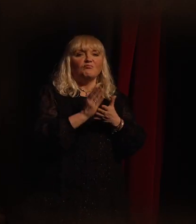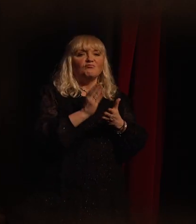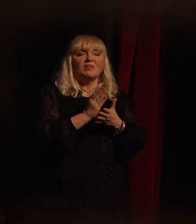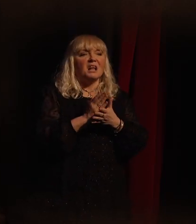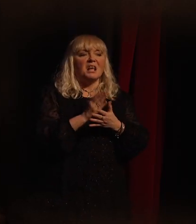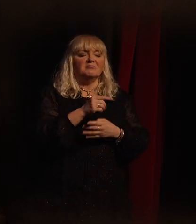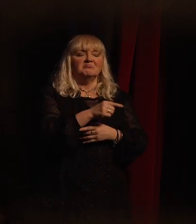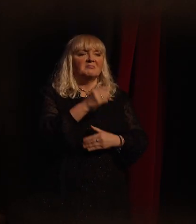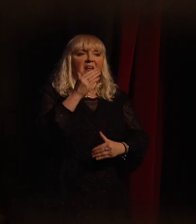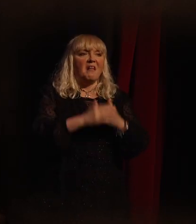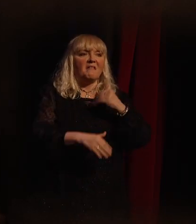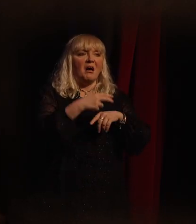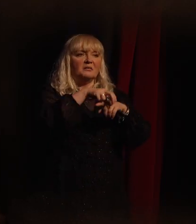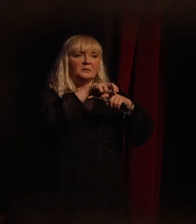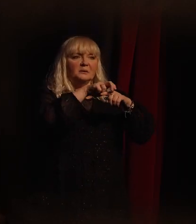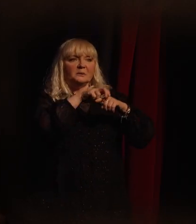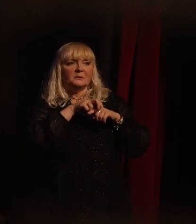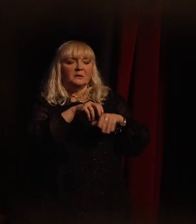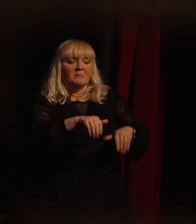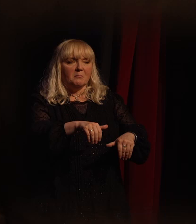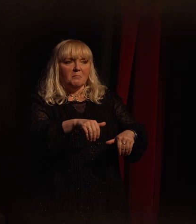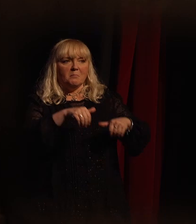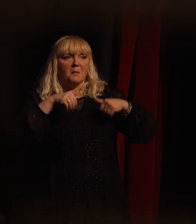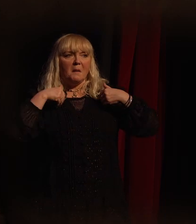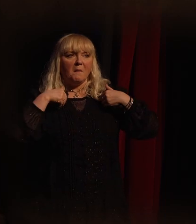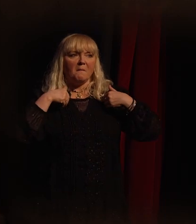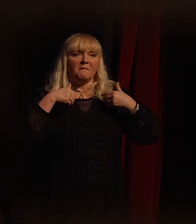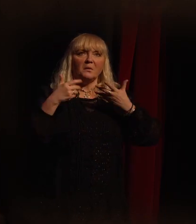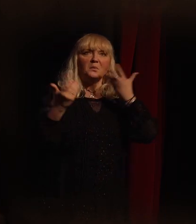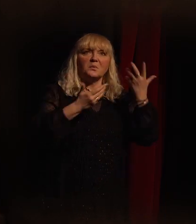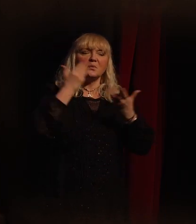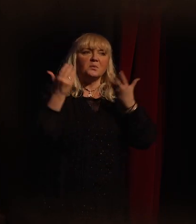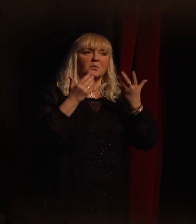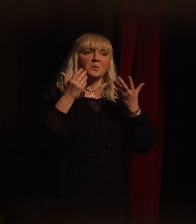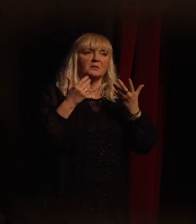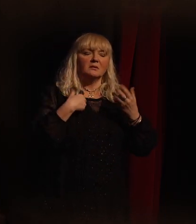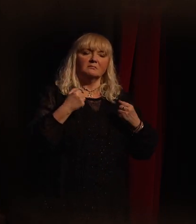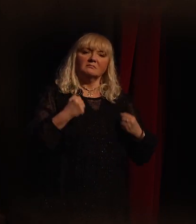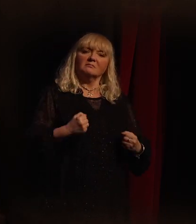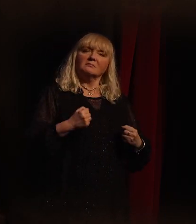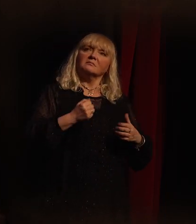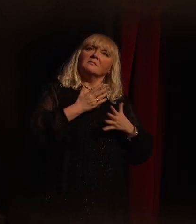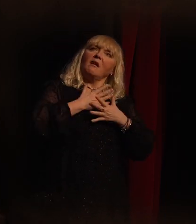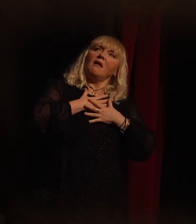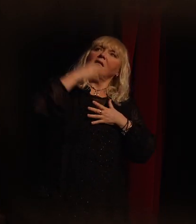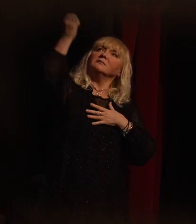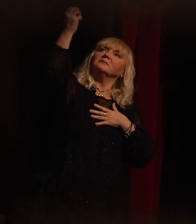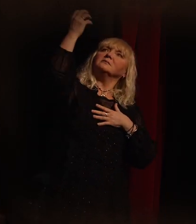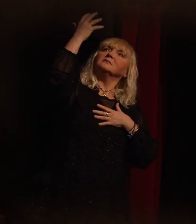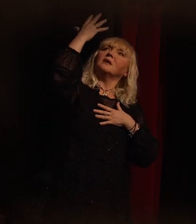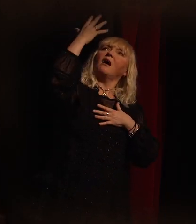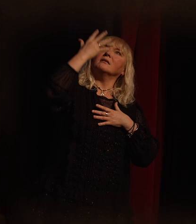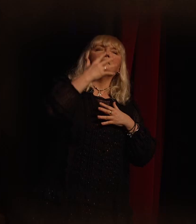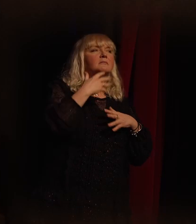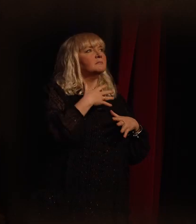for pang of jealousy. Her public is the noon, her providence the sun.